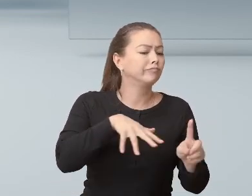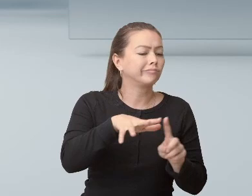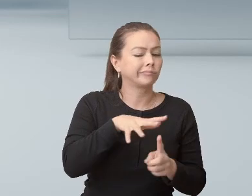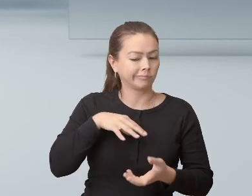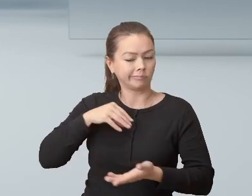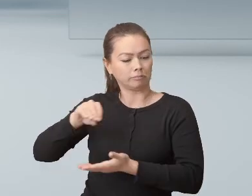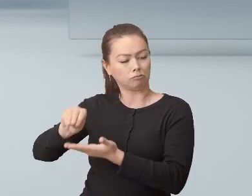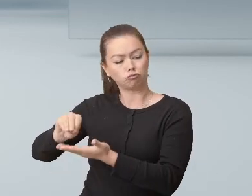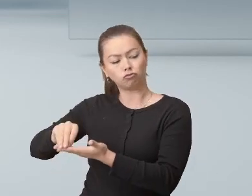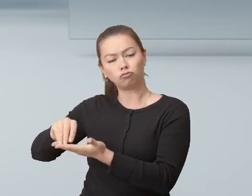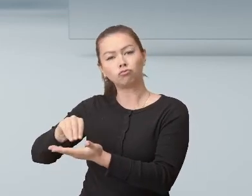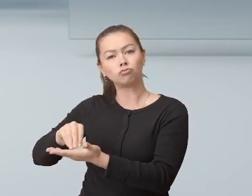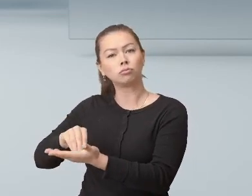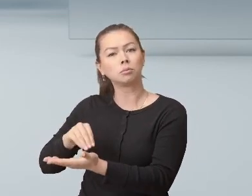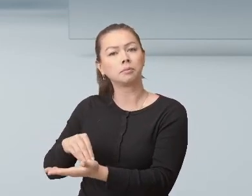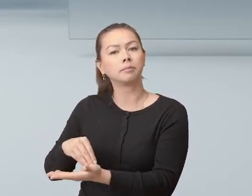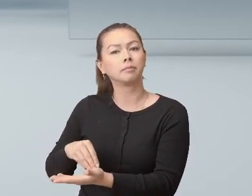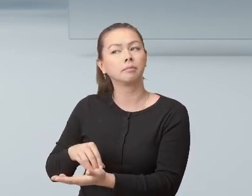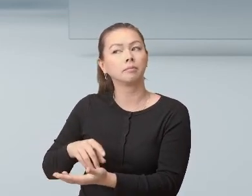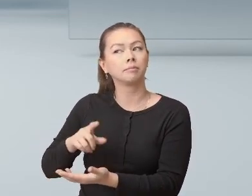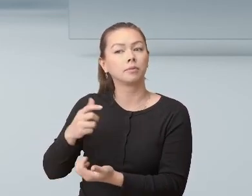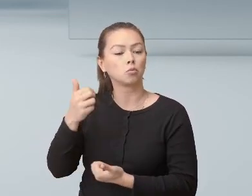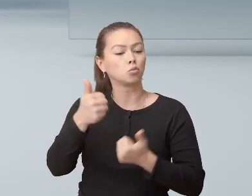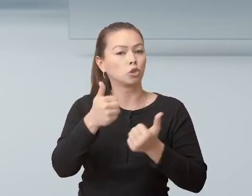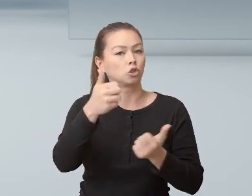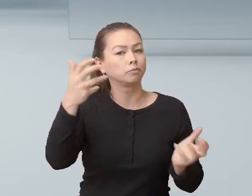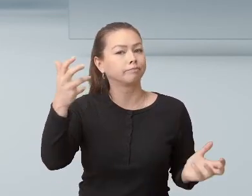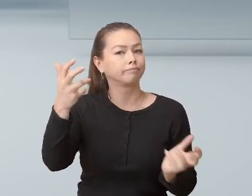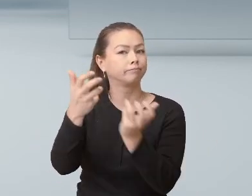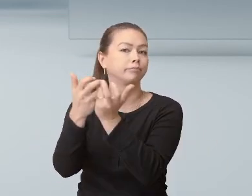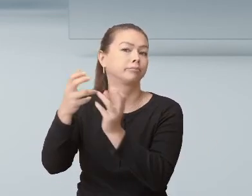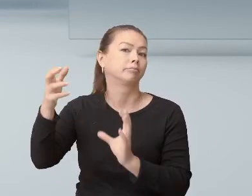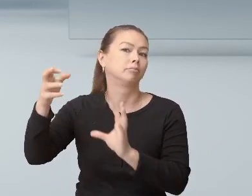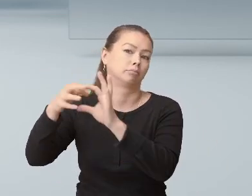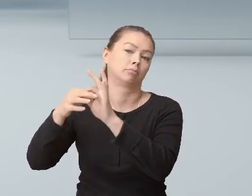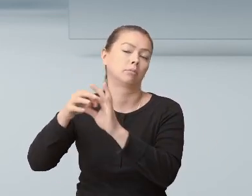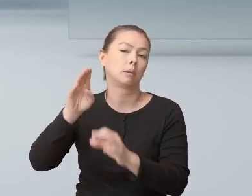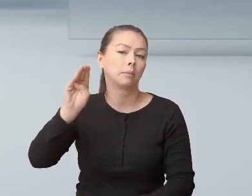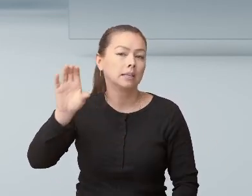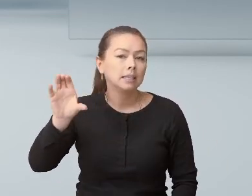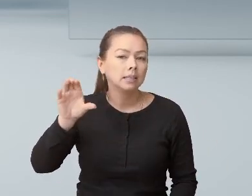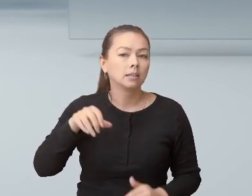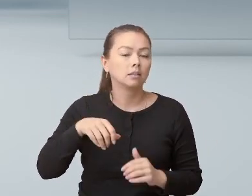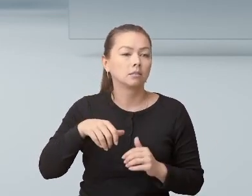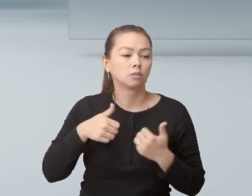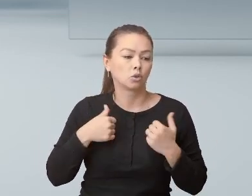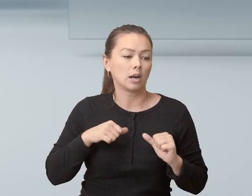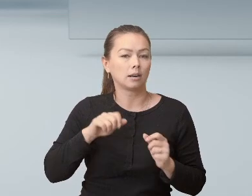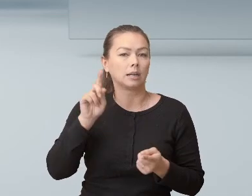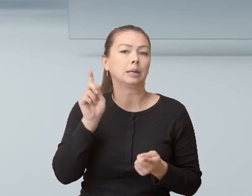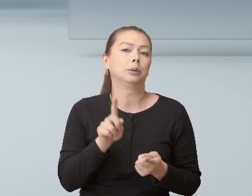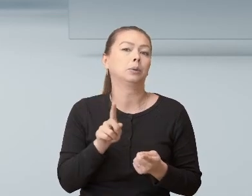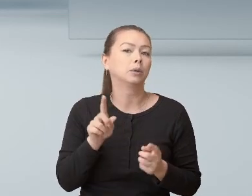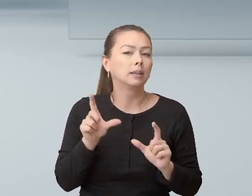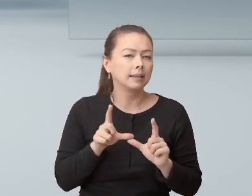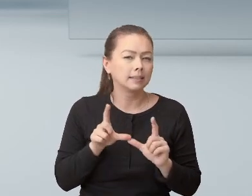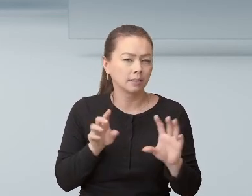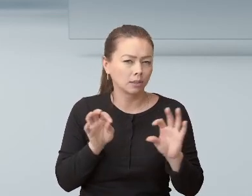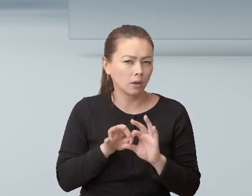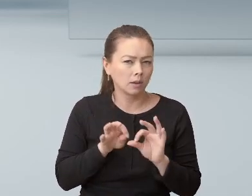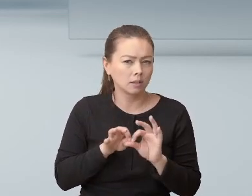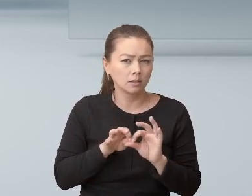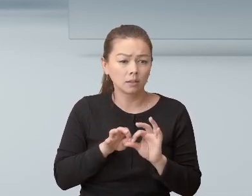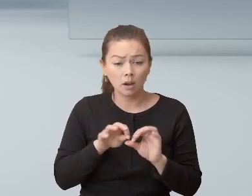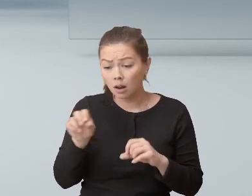modules that you would use in Business Central to try to help narrow down the software licensing costs. Are